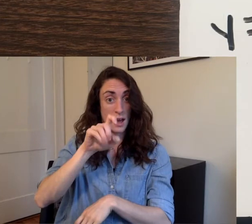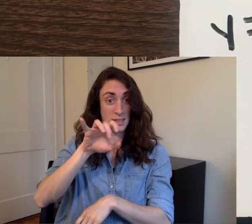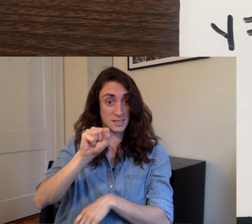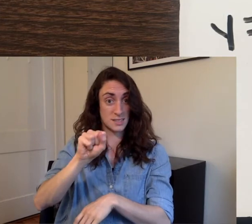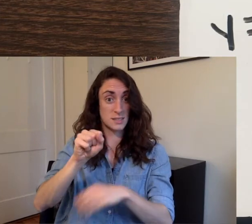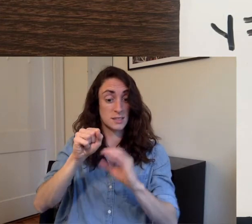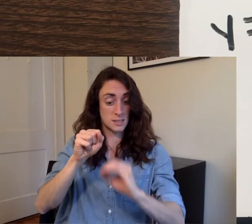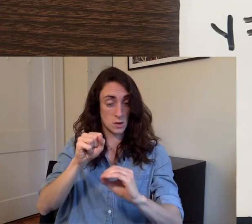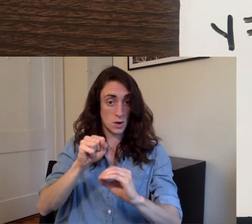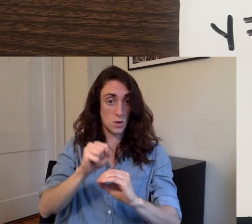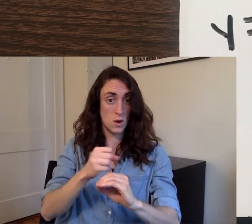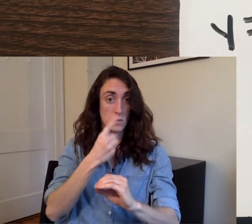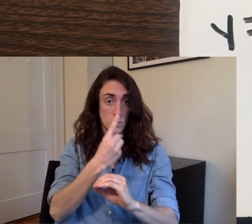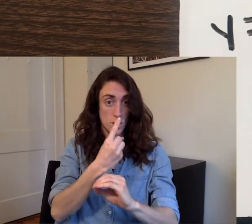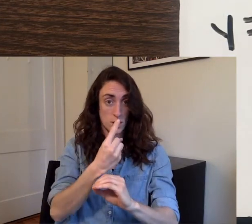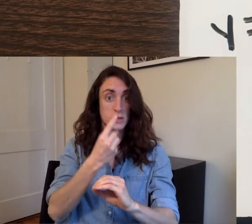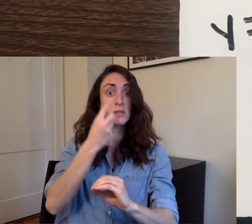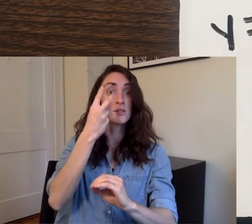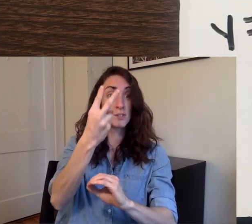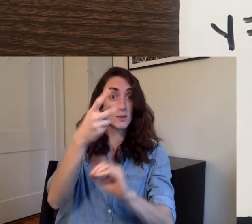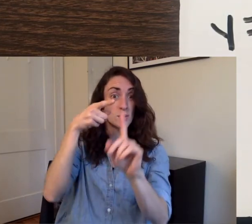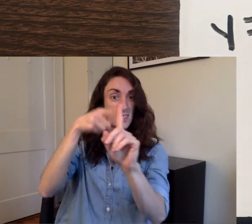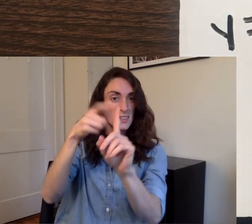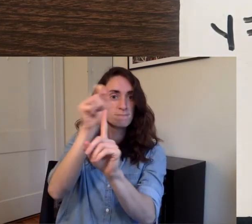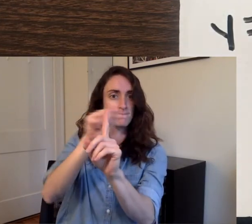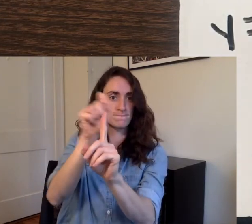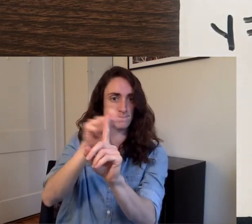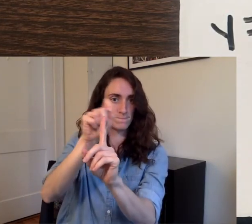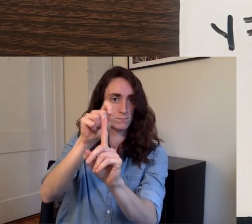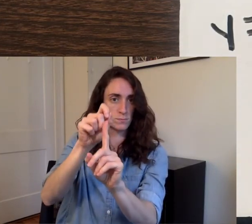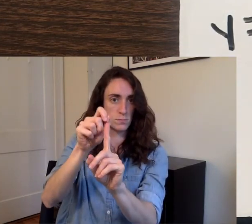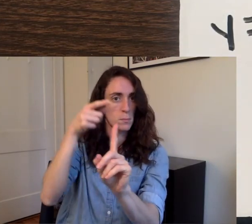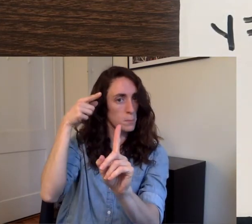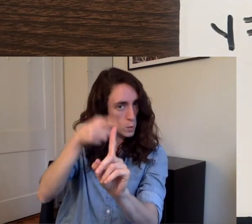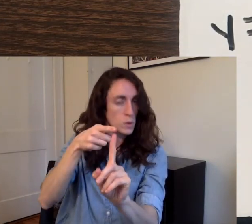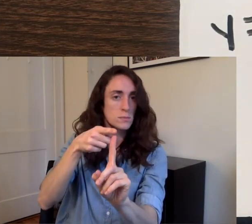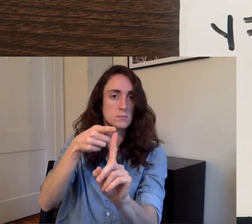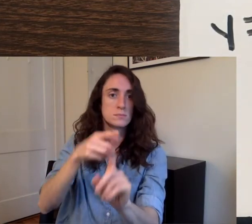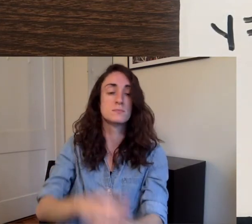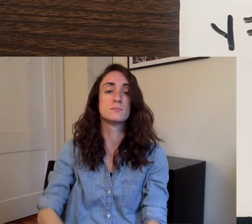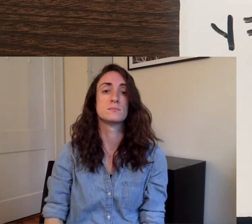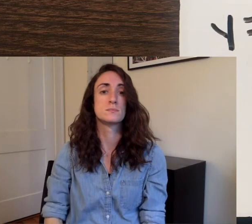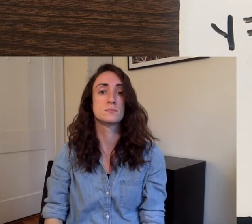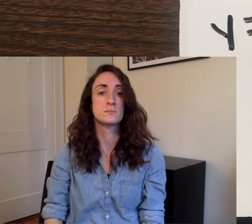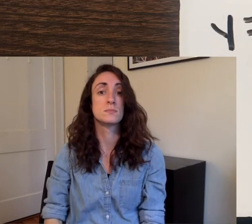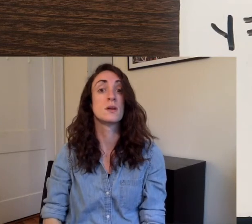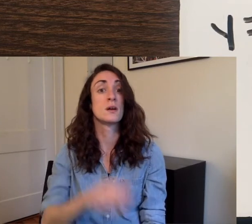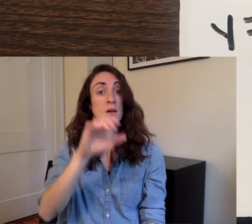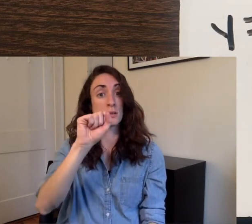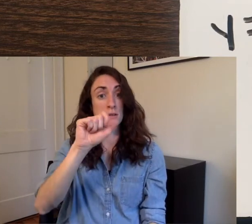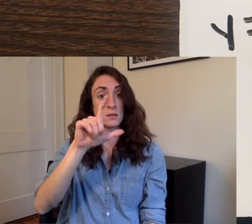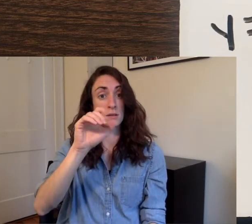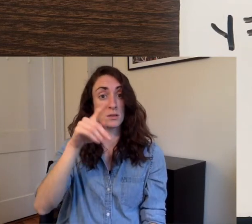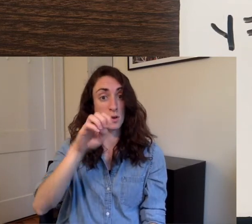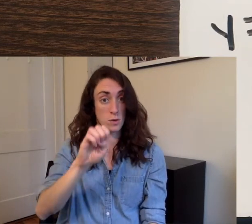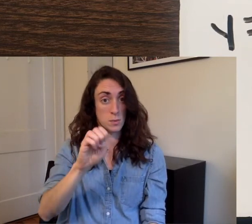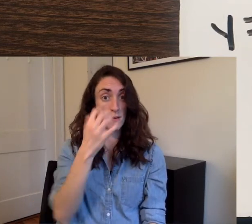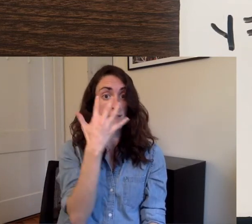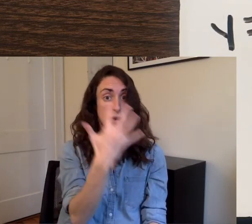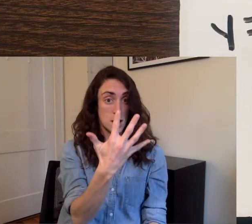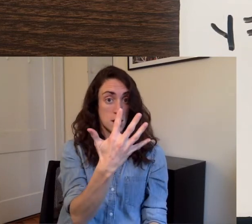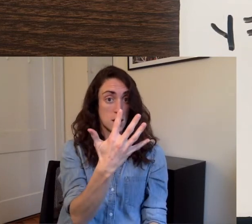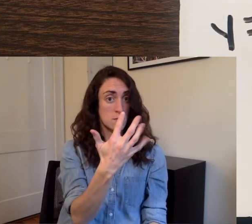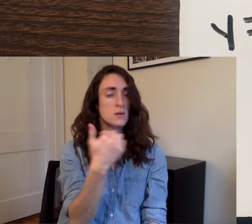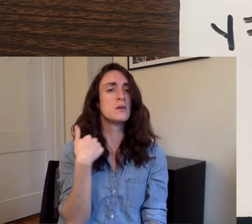go to. It's the y-intercept. So we can put a point on the y-axis at 2. And then 5, we're going to want to write that as